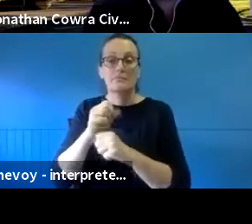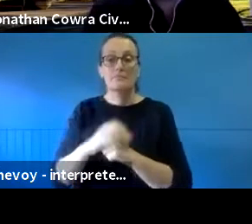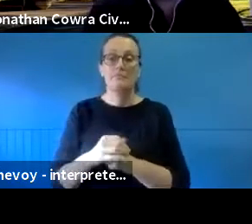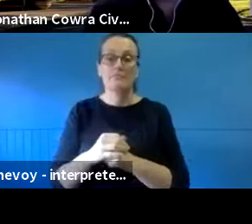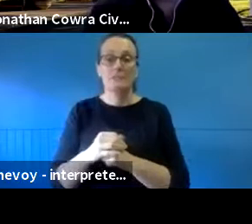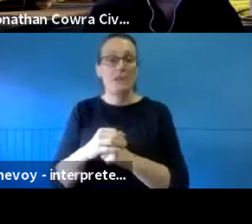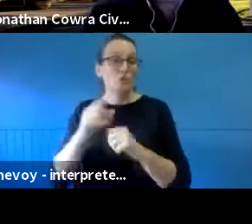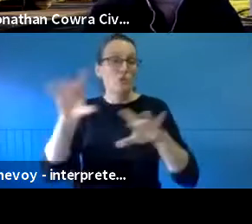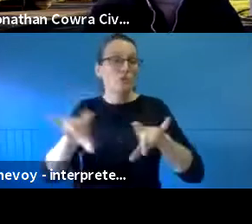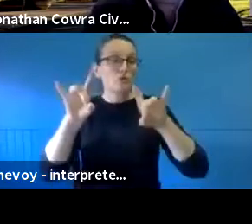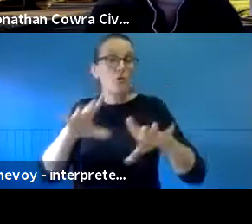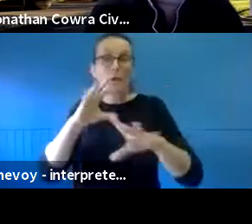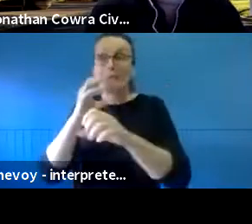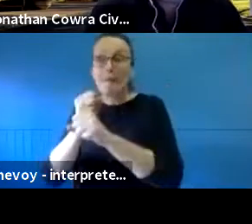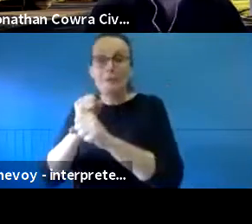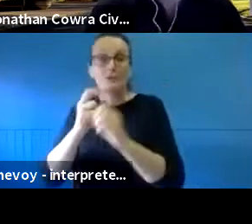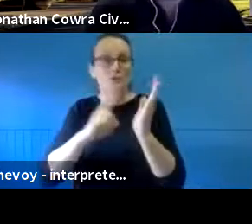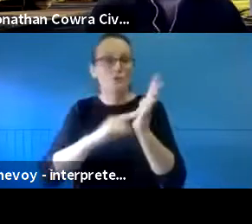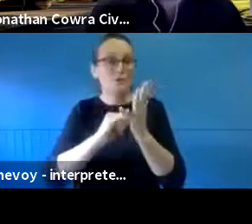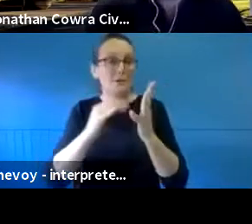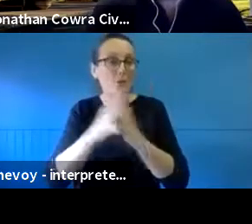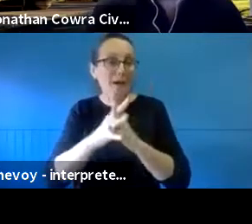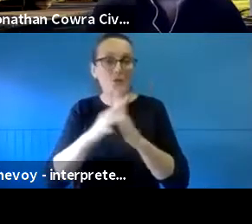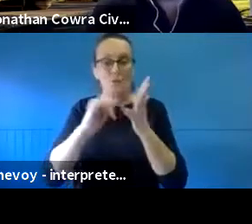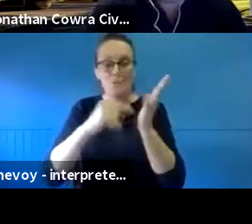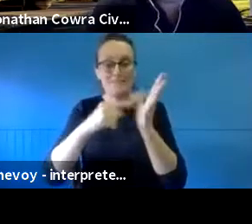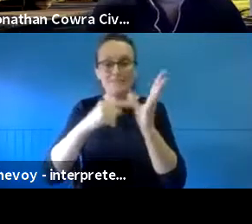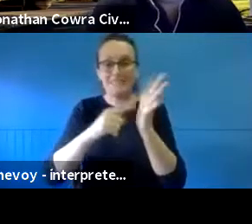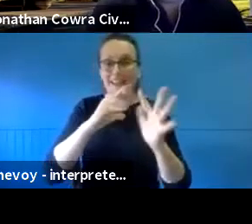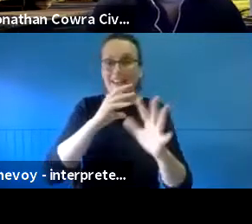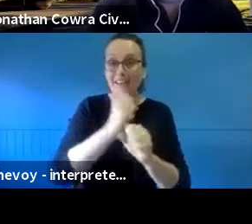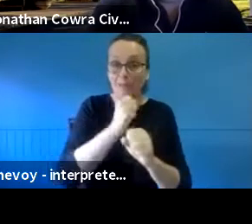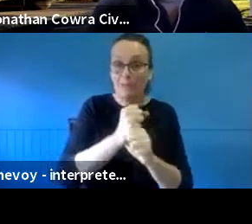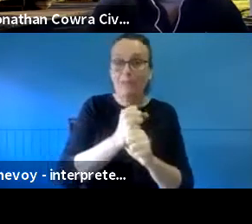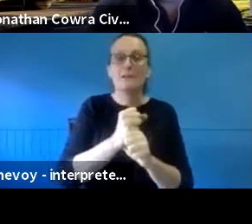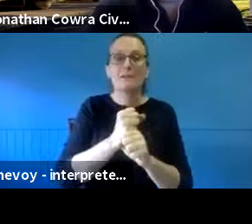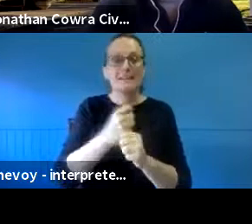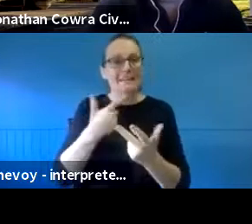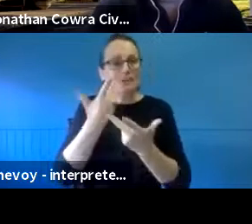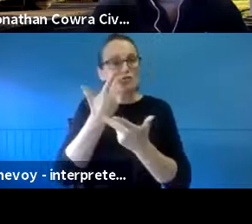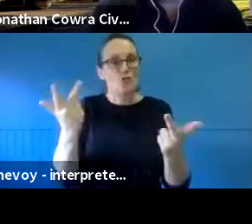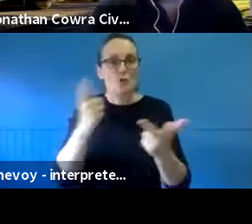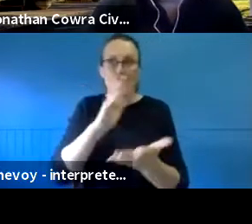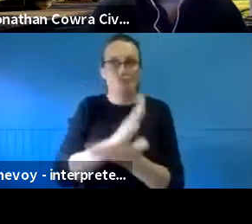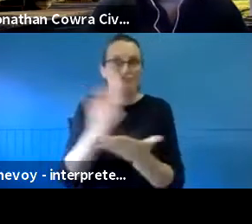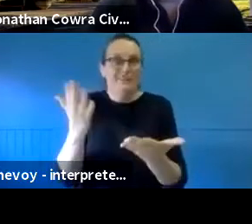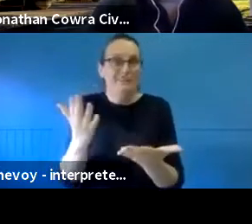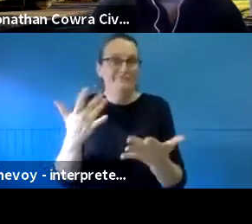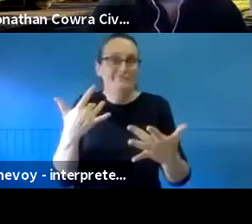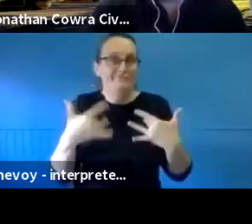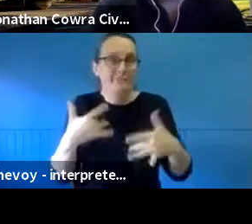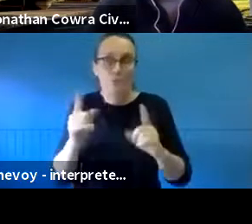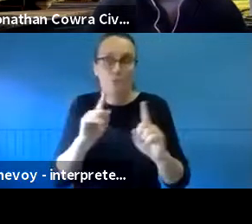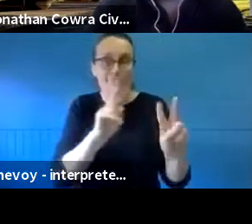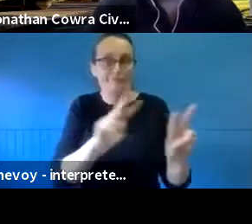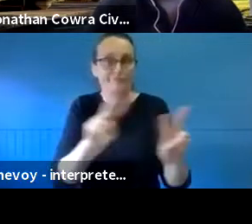level and a state level, I think what it's done has exposed what the reality is like everywhere. You know, I think, you know, in many